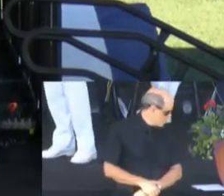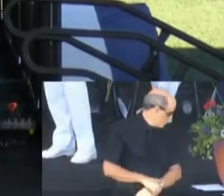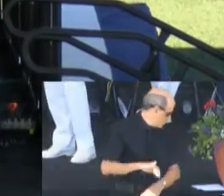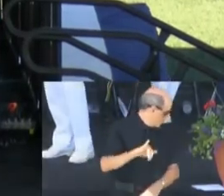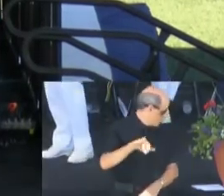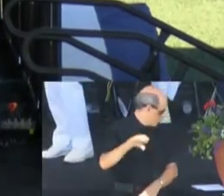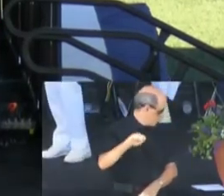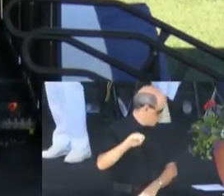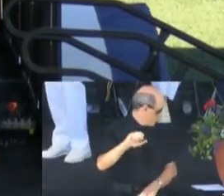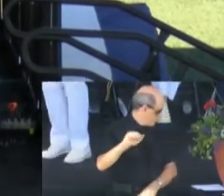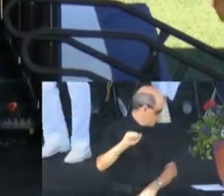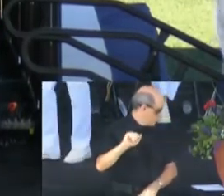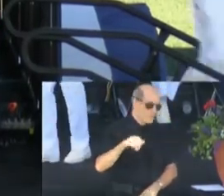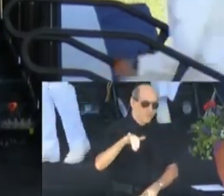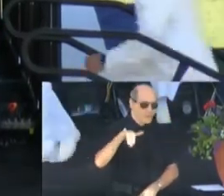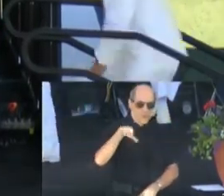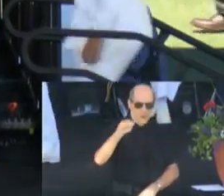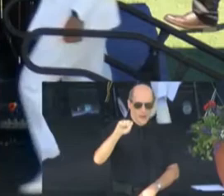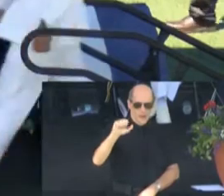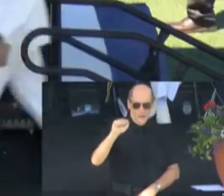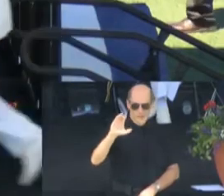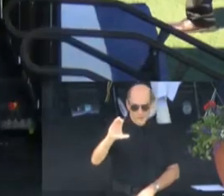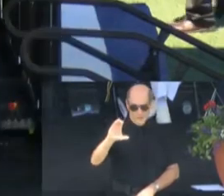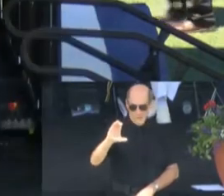Isaac S. Lee.